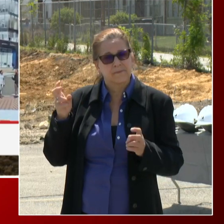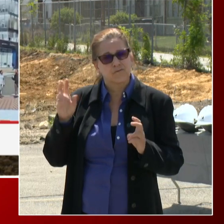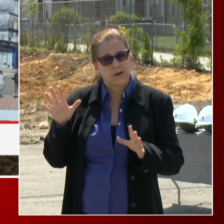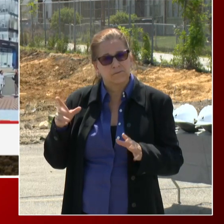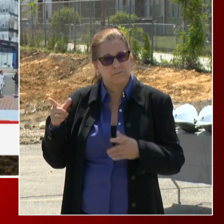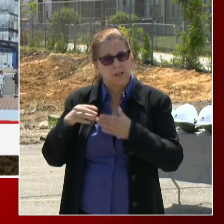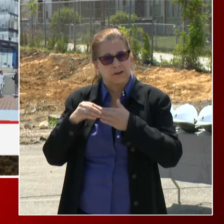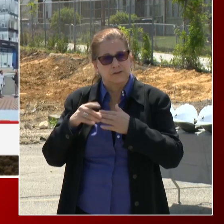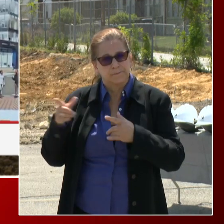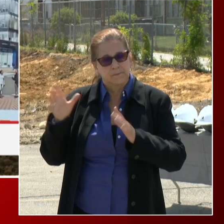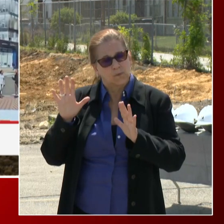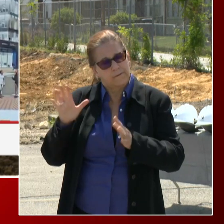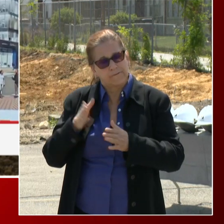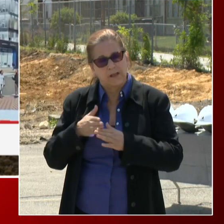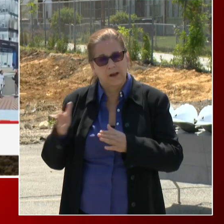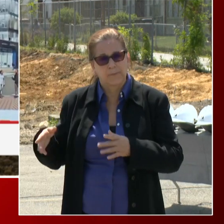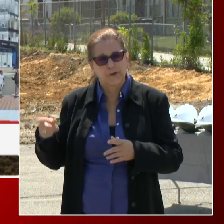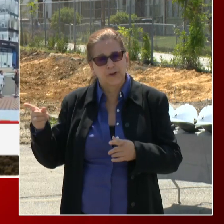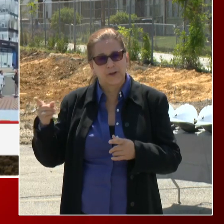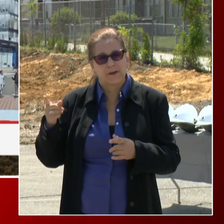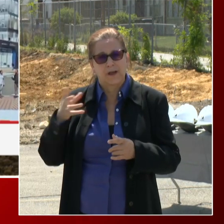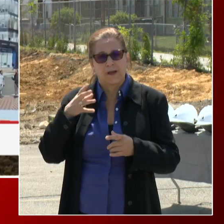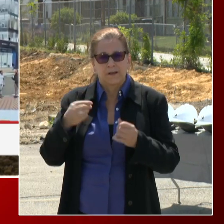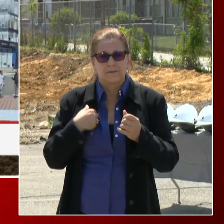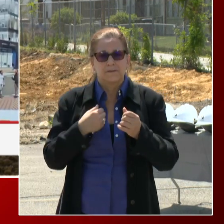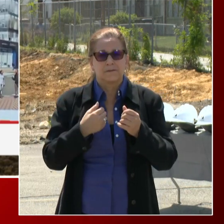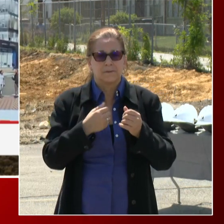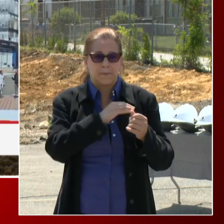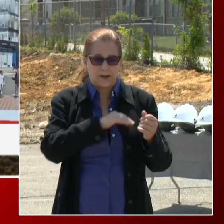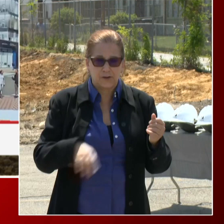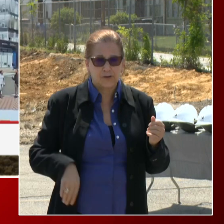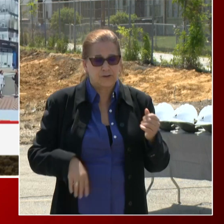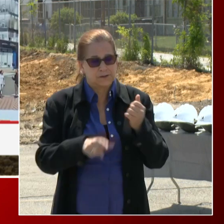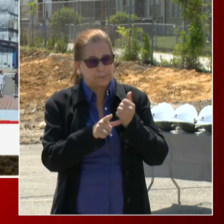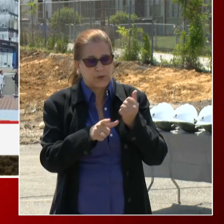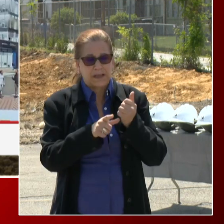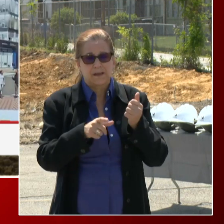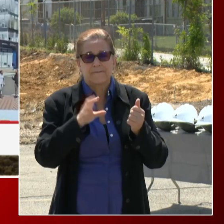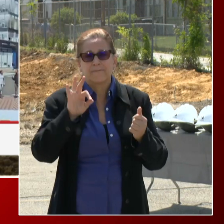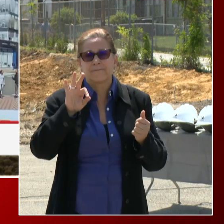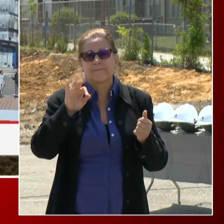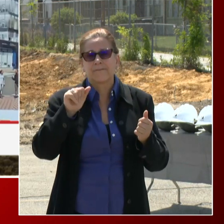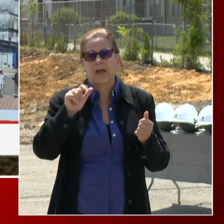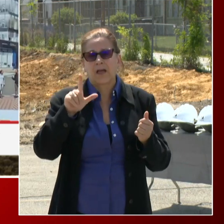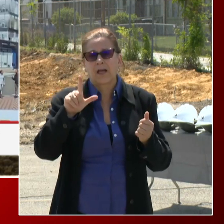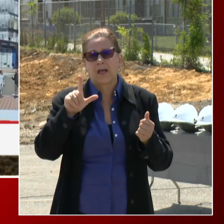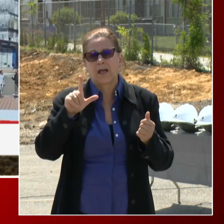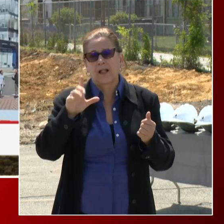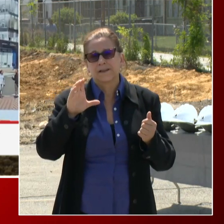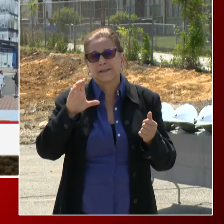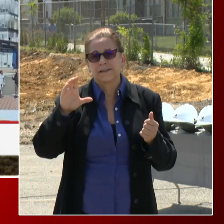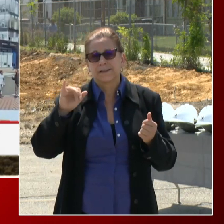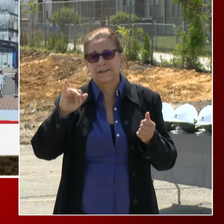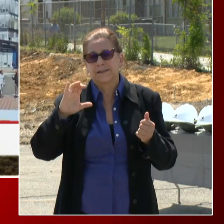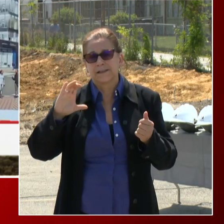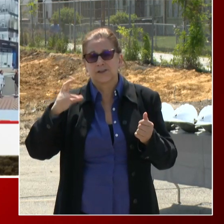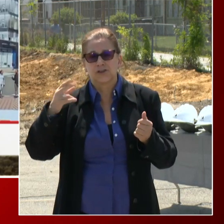thanks again to Deputy Mayor Falchicchio and his team from the Deputy Mayor's Office of Planning and Economic